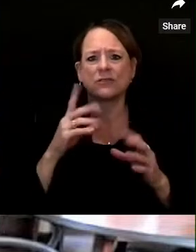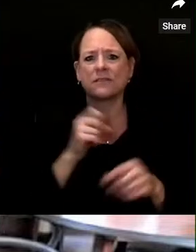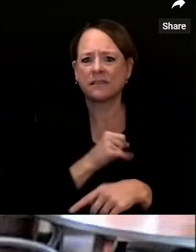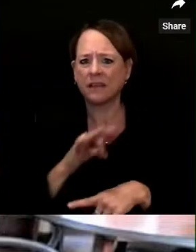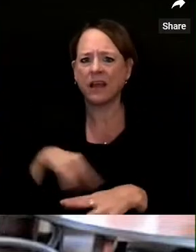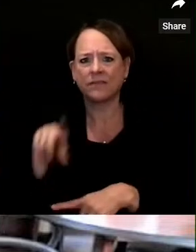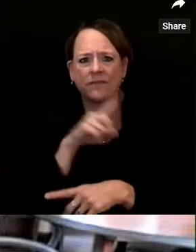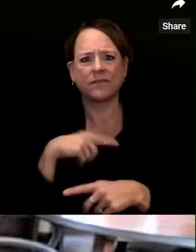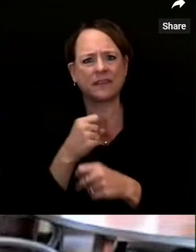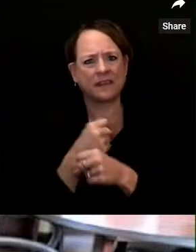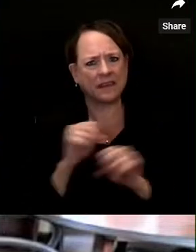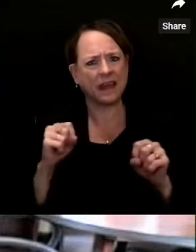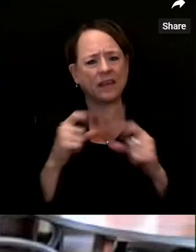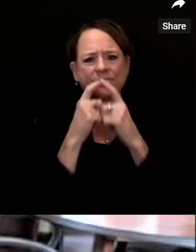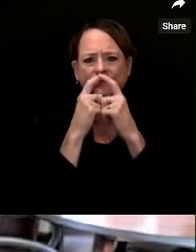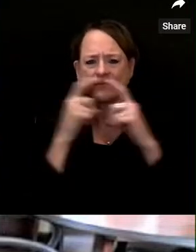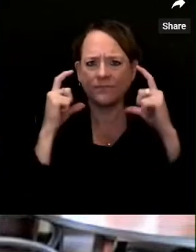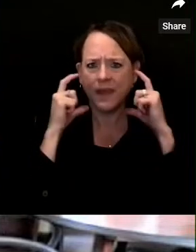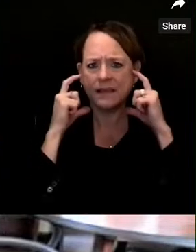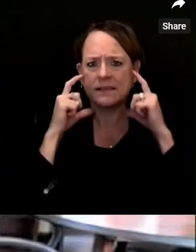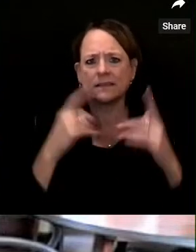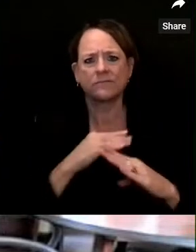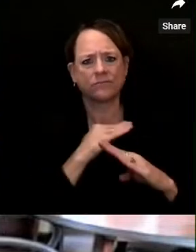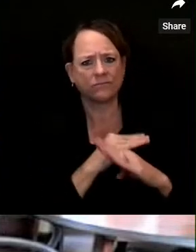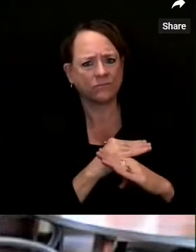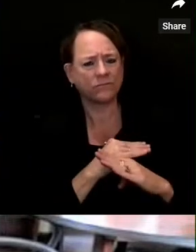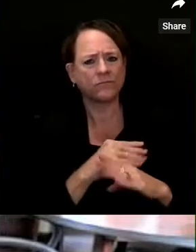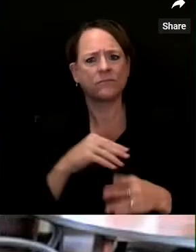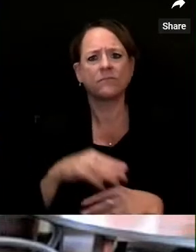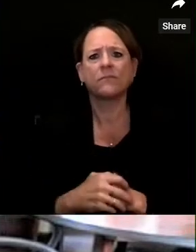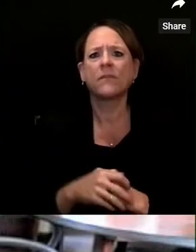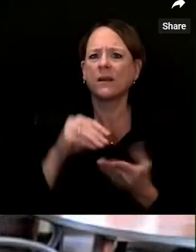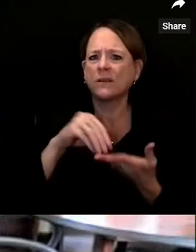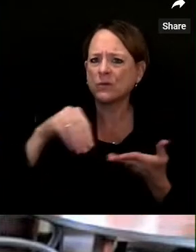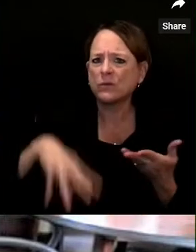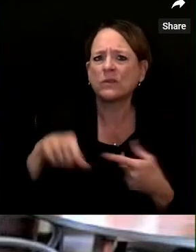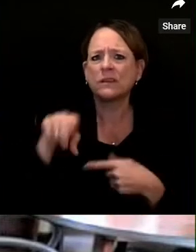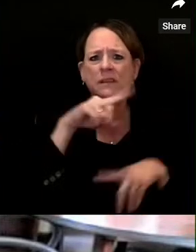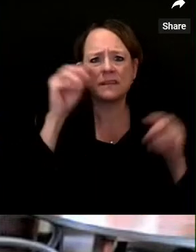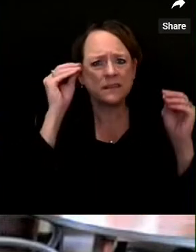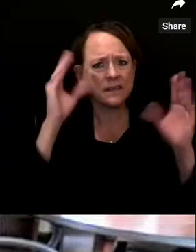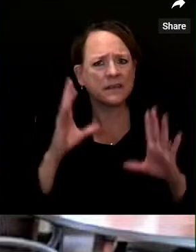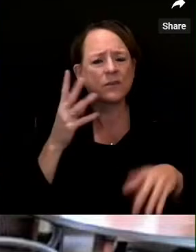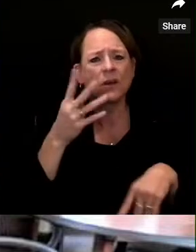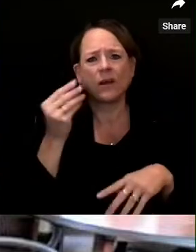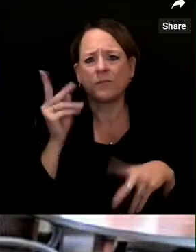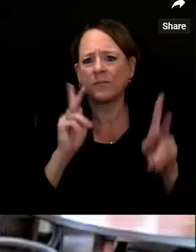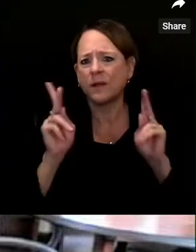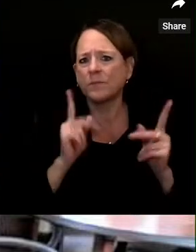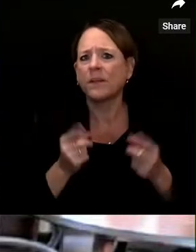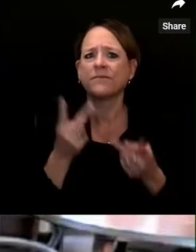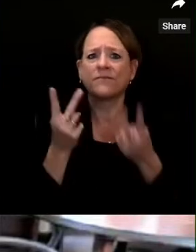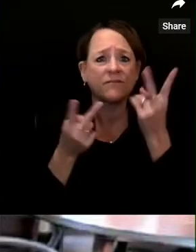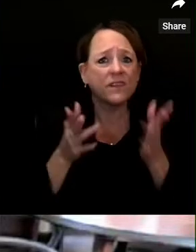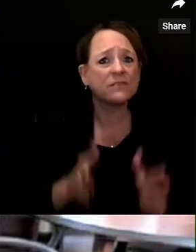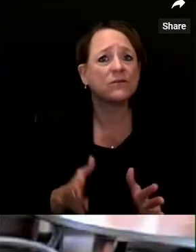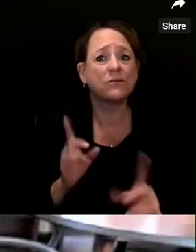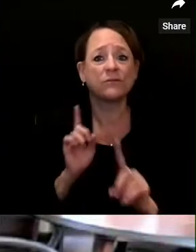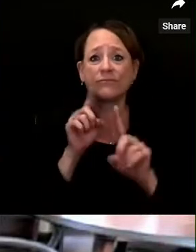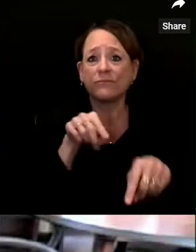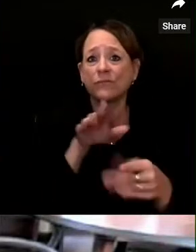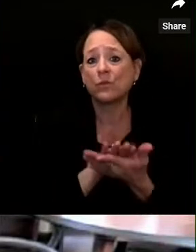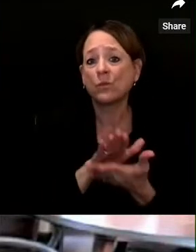students, teachers, childcare workers, school staff, and visitors, regardless of vaccination